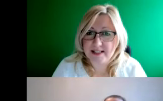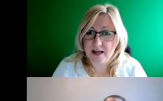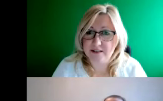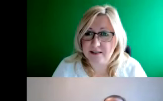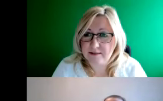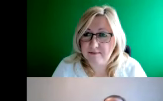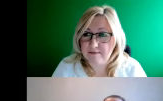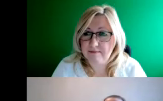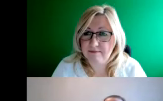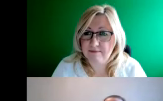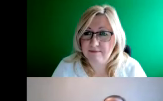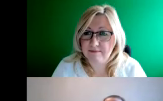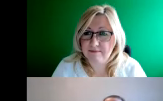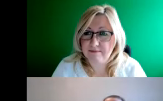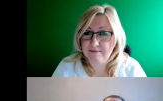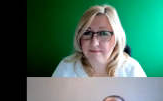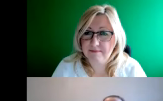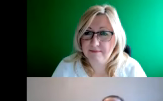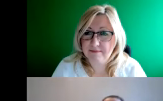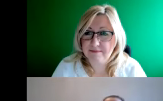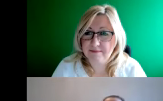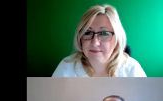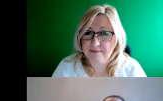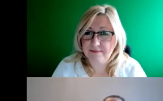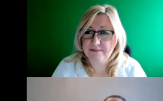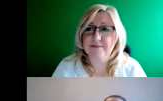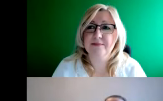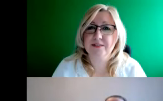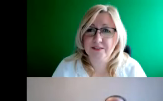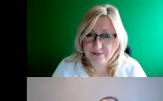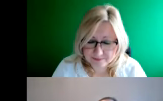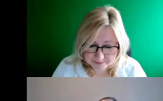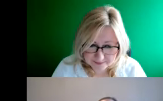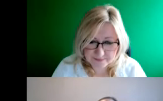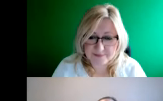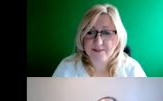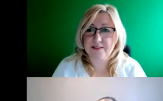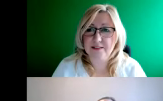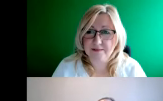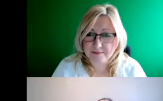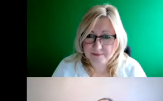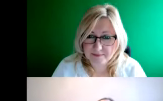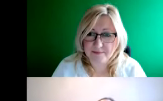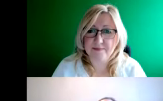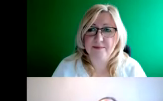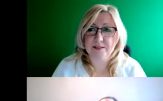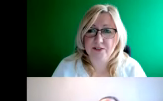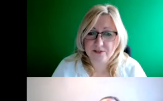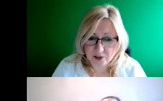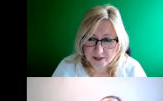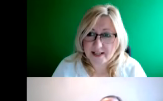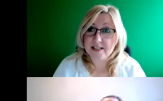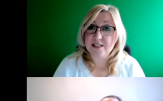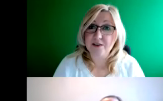to McDonald's? You go up, order yourself, and then take it away, wait, then take it away and sit down.